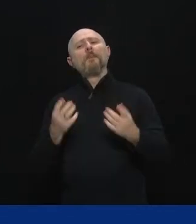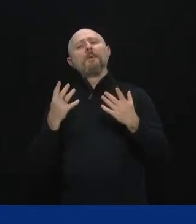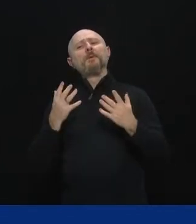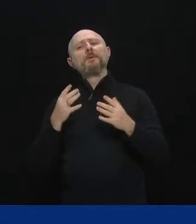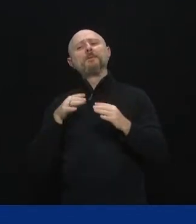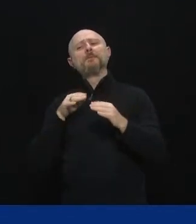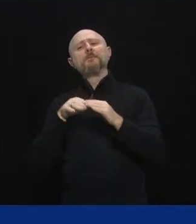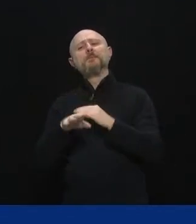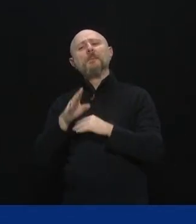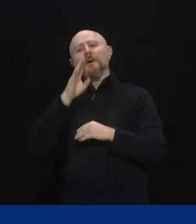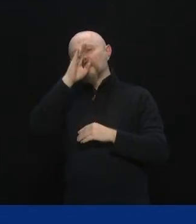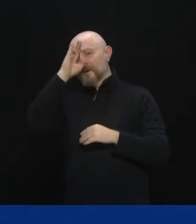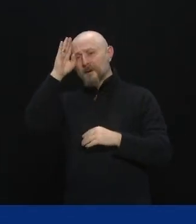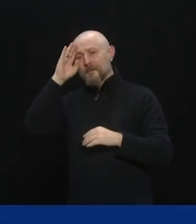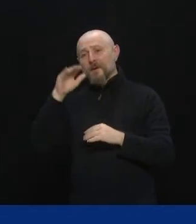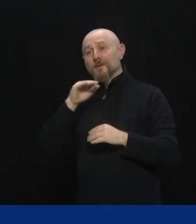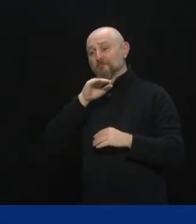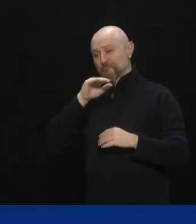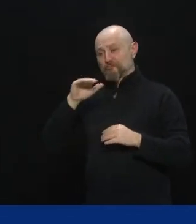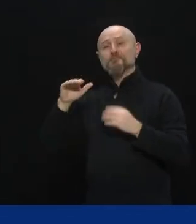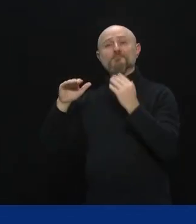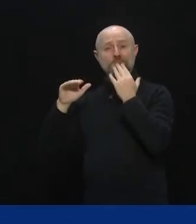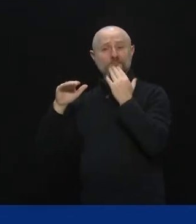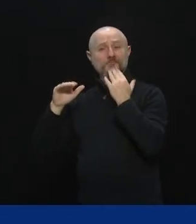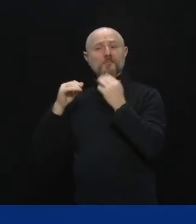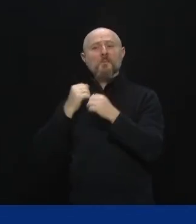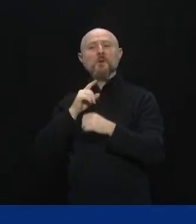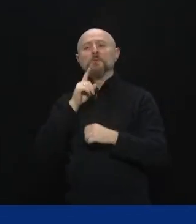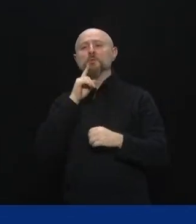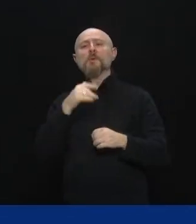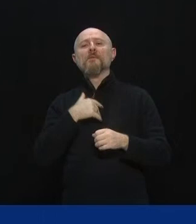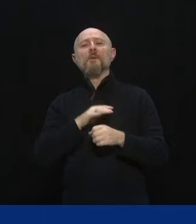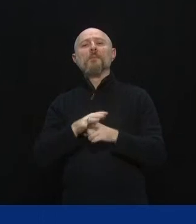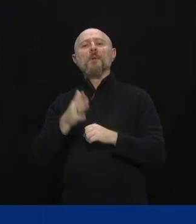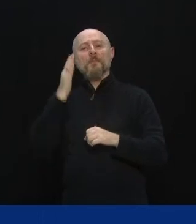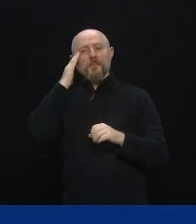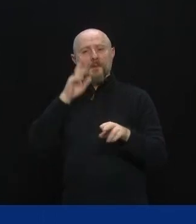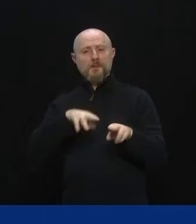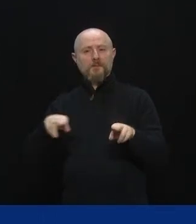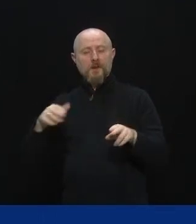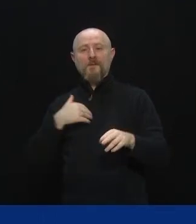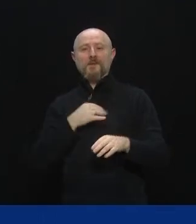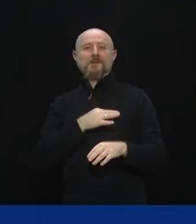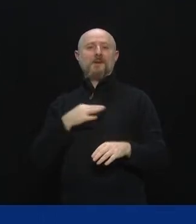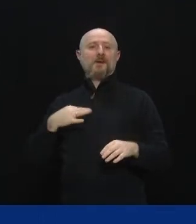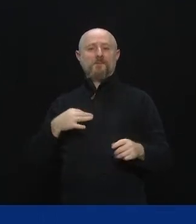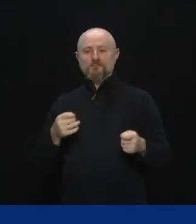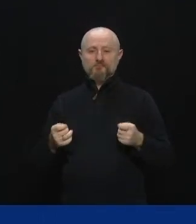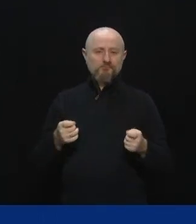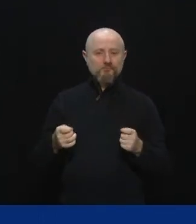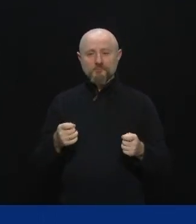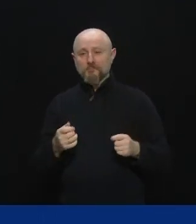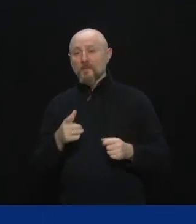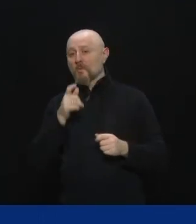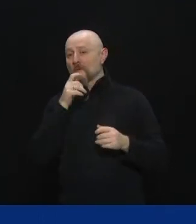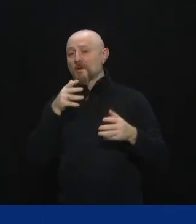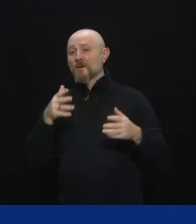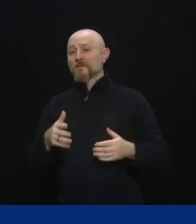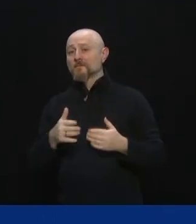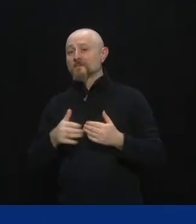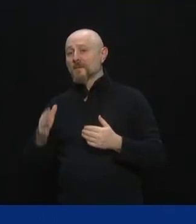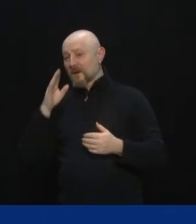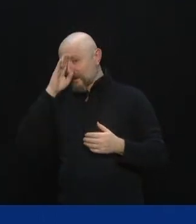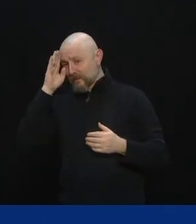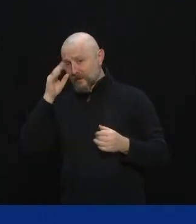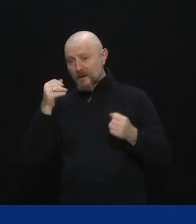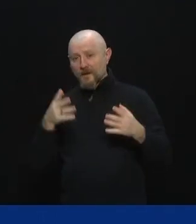capacity, which has been our number one priority, make sure there's enough capacity, we're looking at the balance of people who are in the hospital for COVID versus